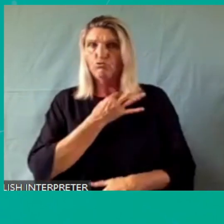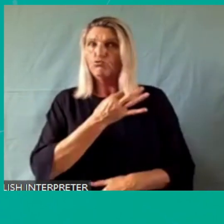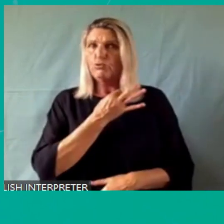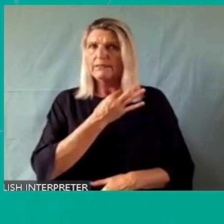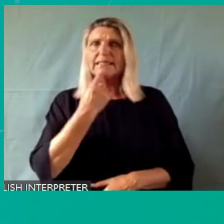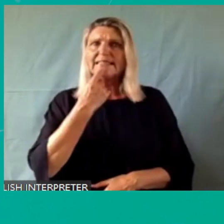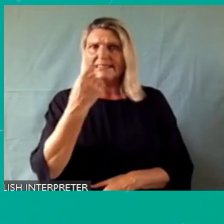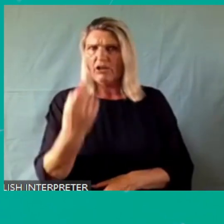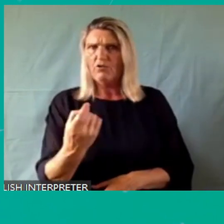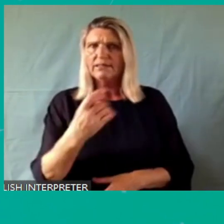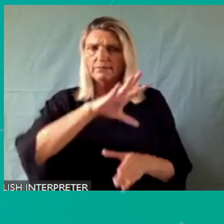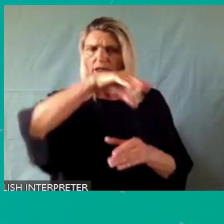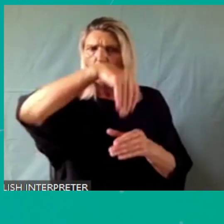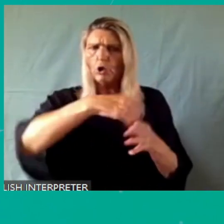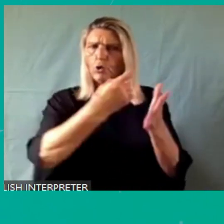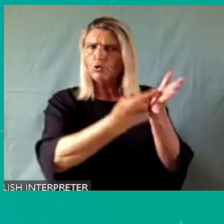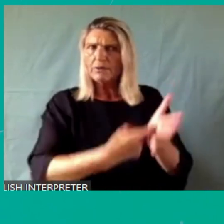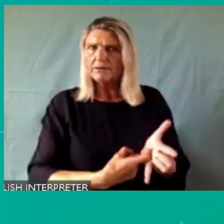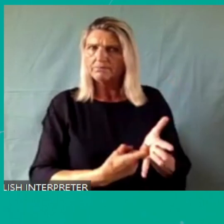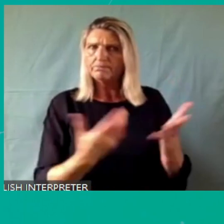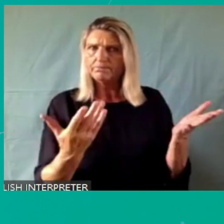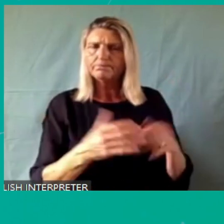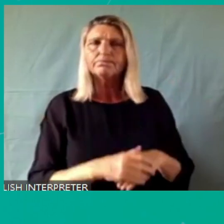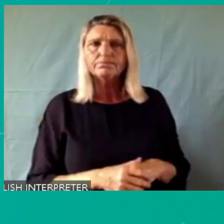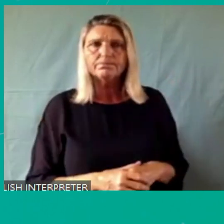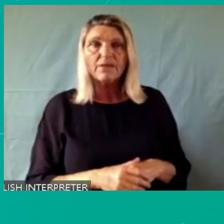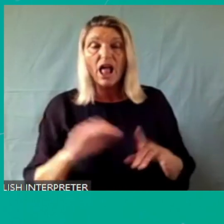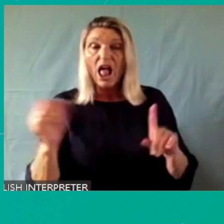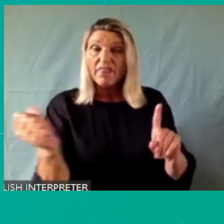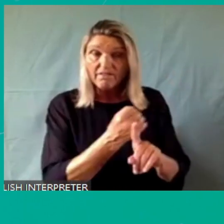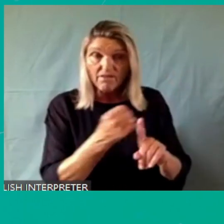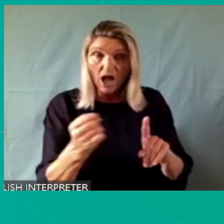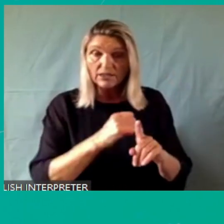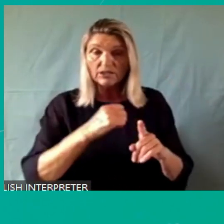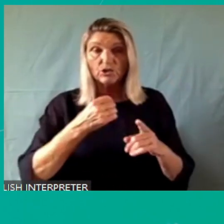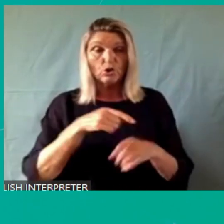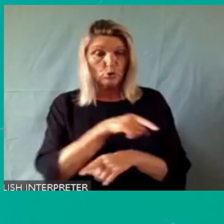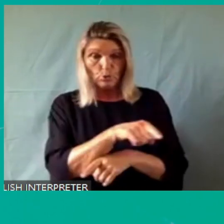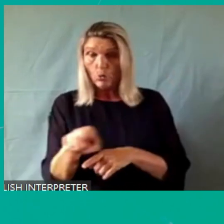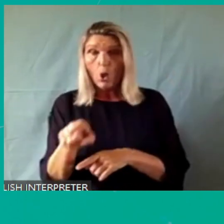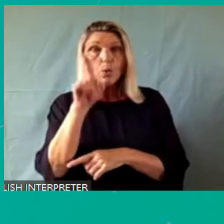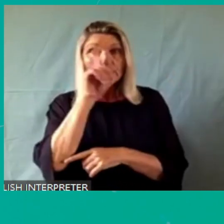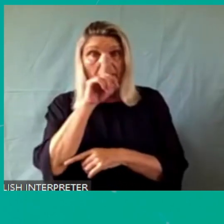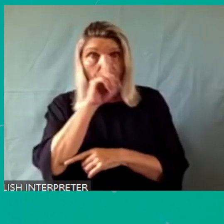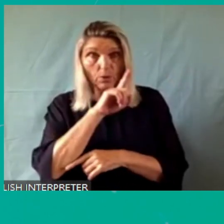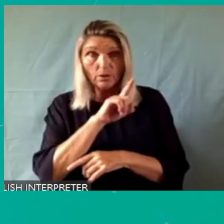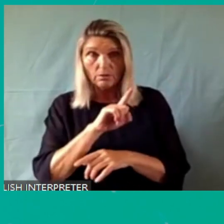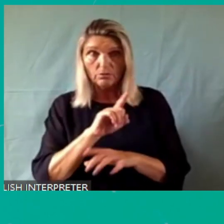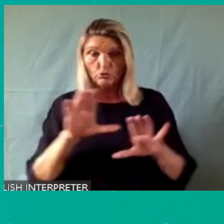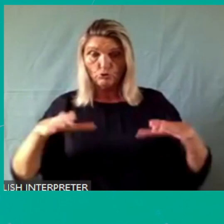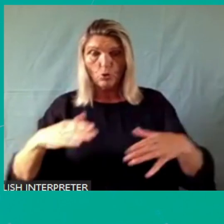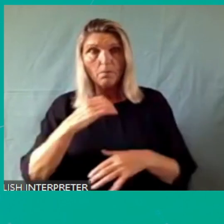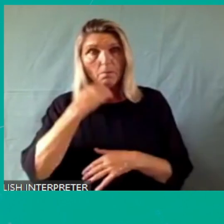report. It goes without saying that the violence perpetrated against Tangata Whaikaha Māori can only be